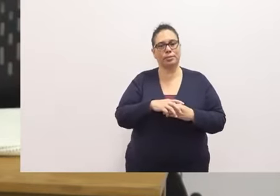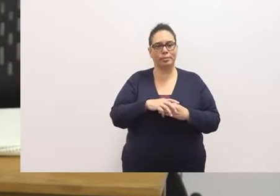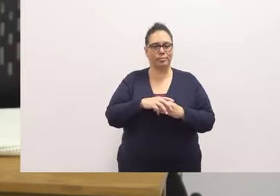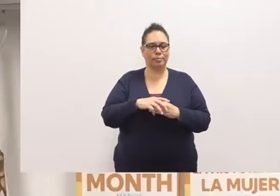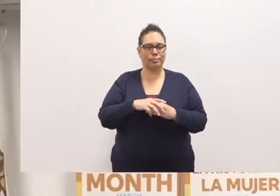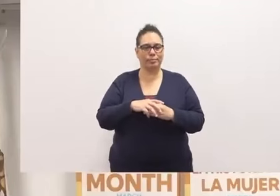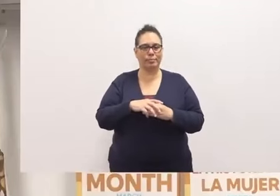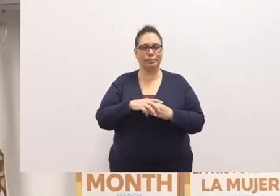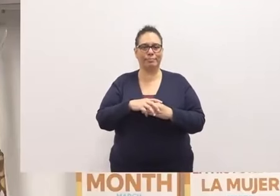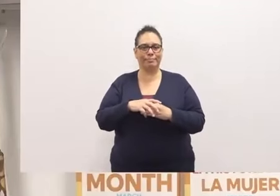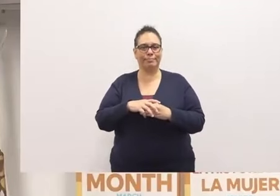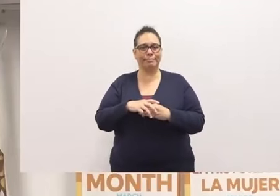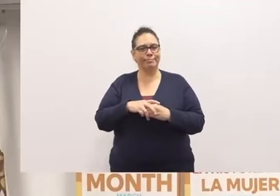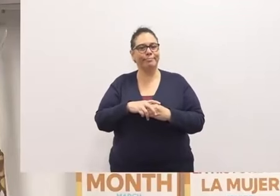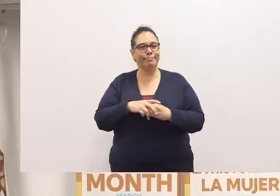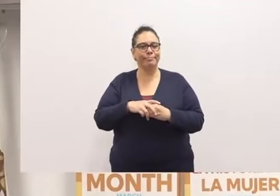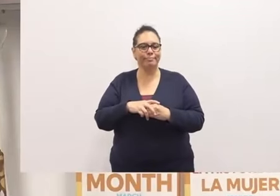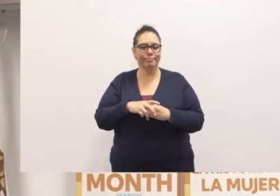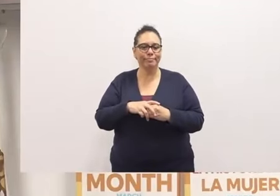Okay. I won't belabor the point.